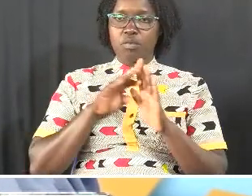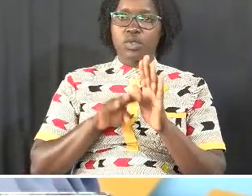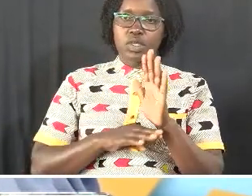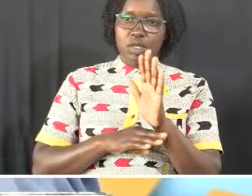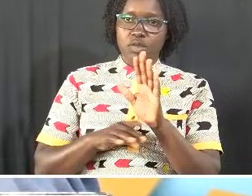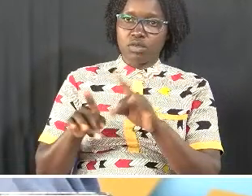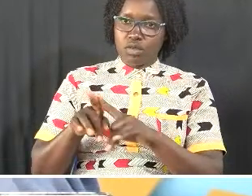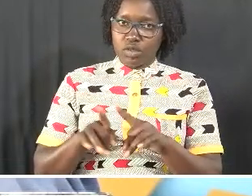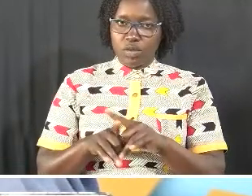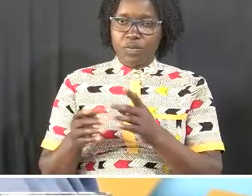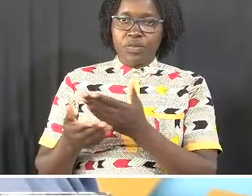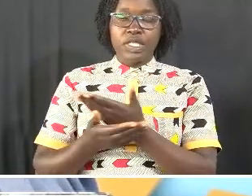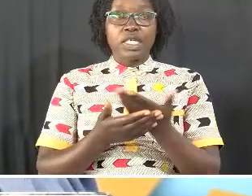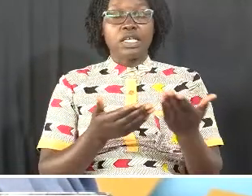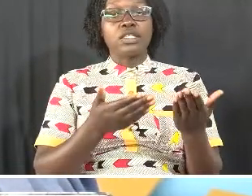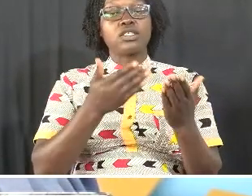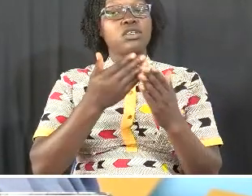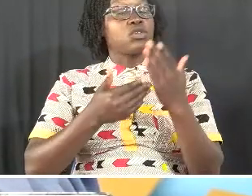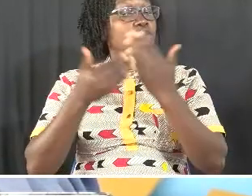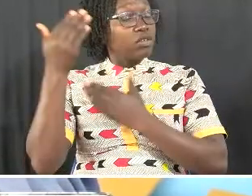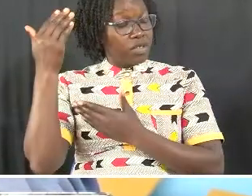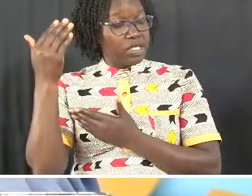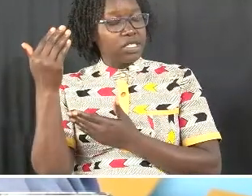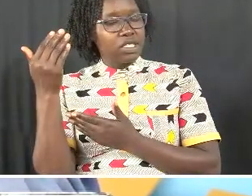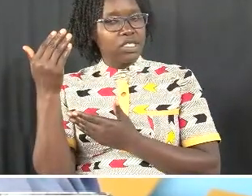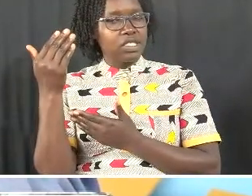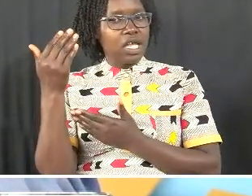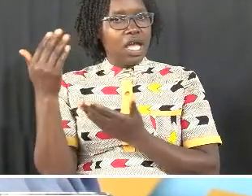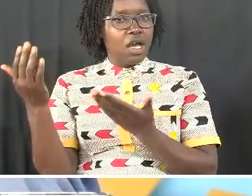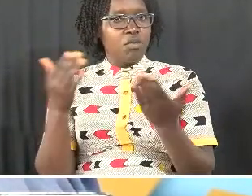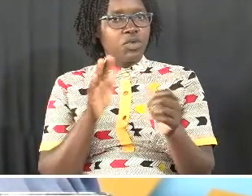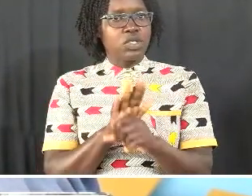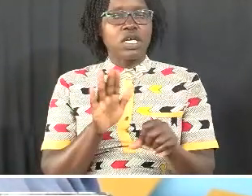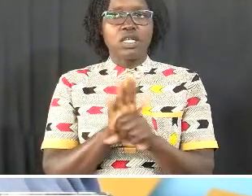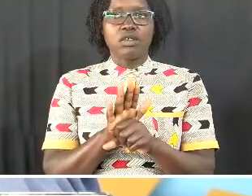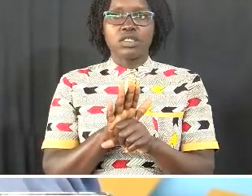This university has brought a lot of